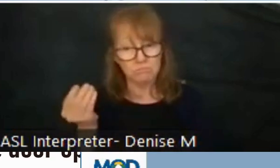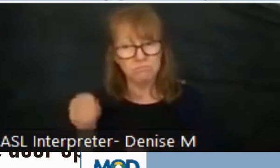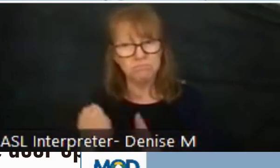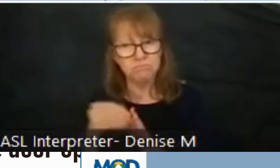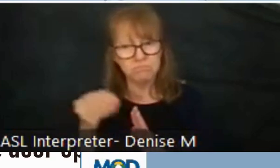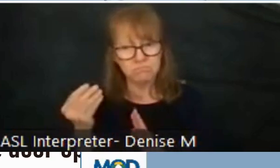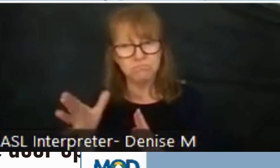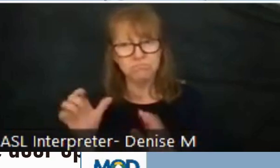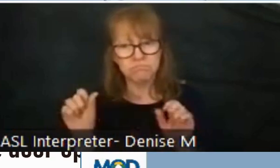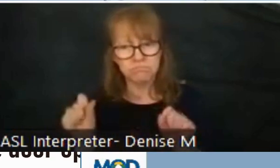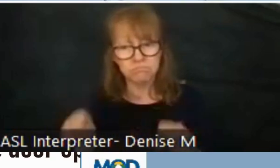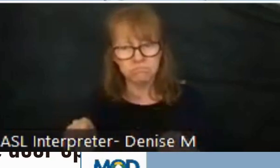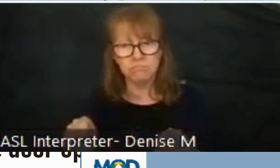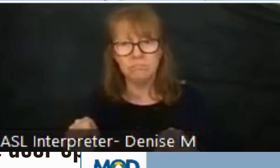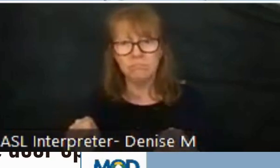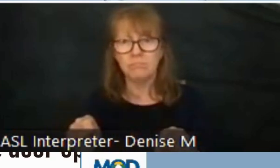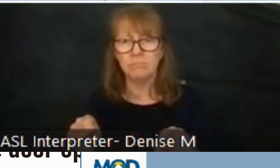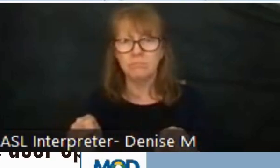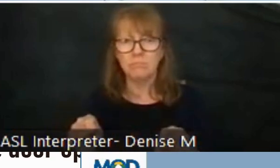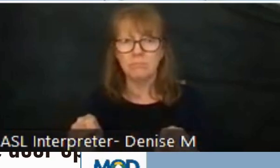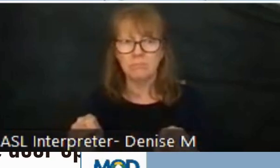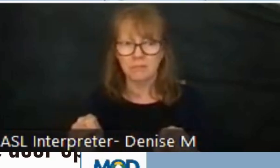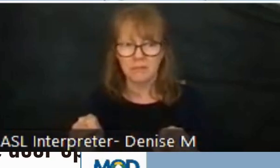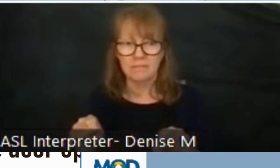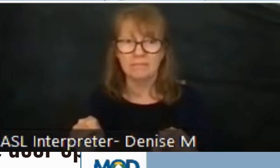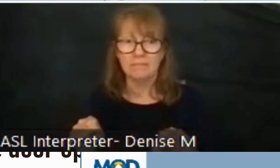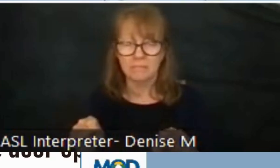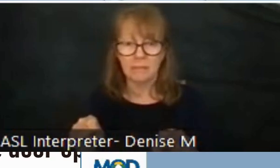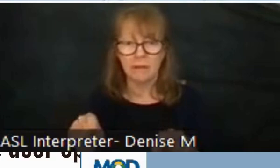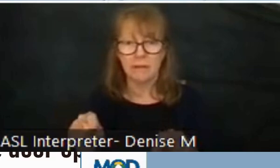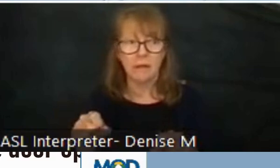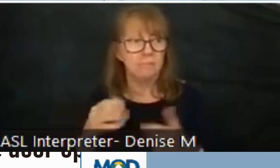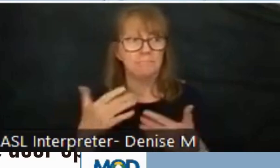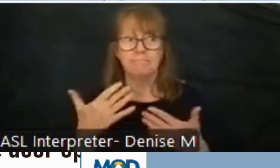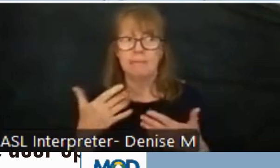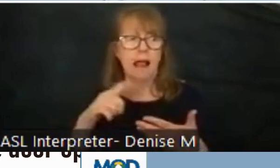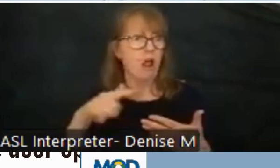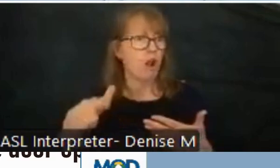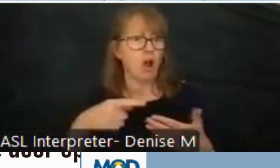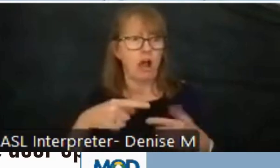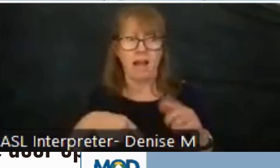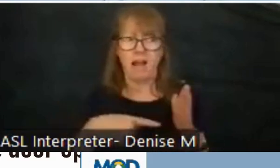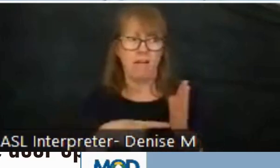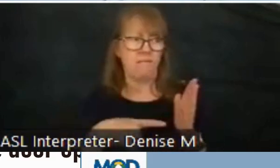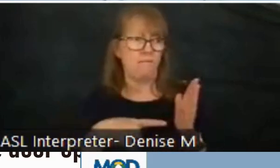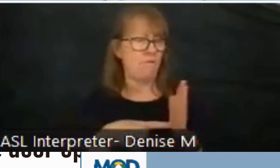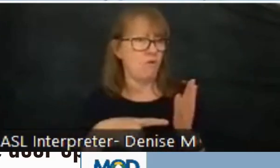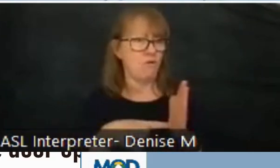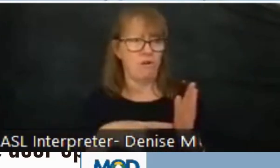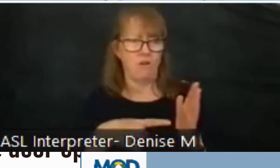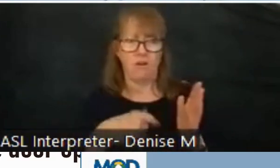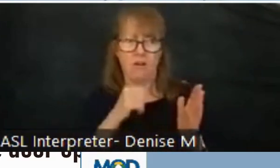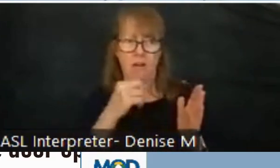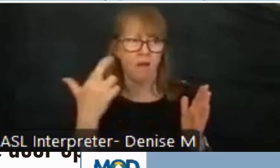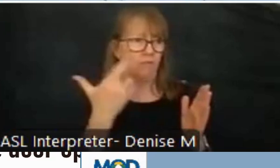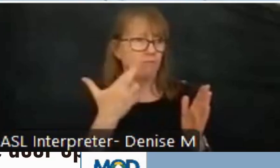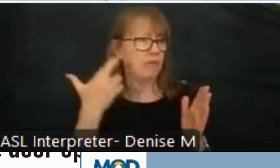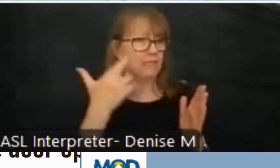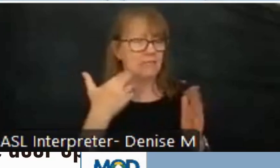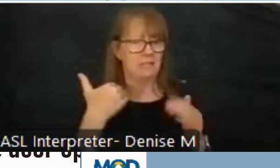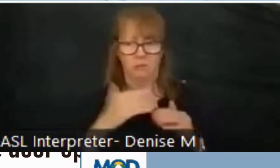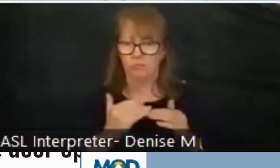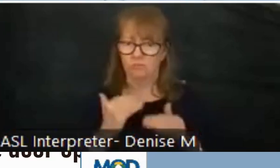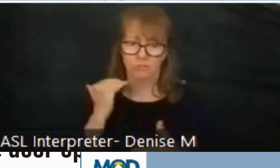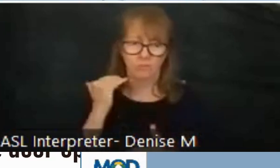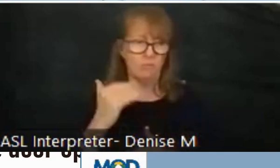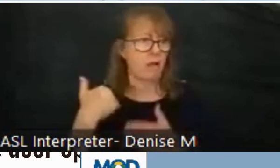An undue financial burden is a valid reason for the landlord to deny the request. So it's a good idea to explore